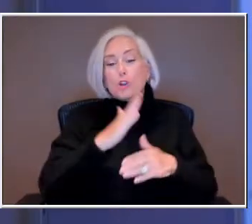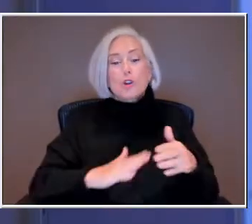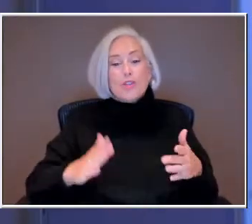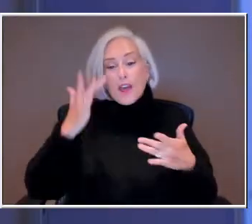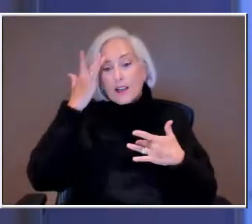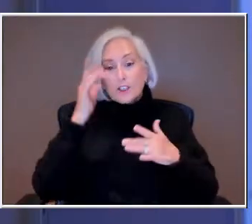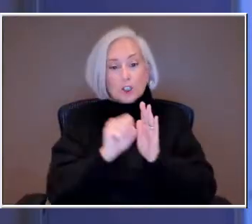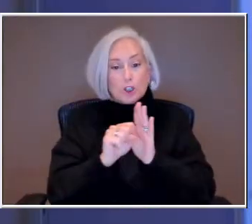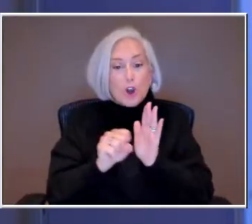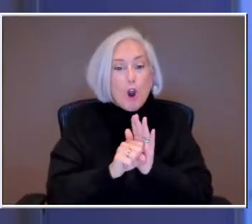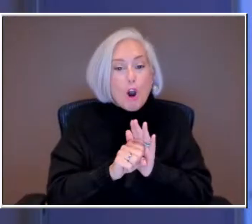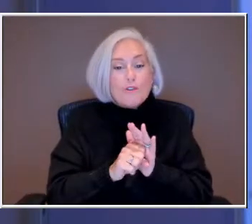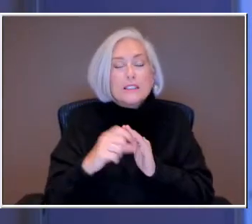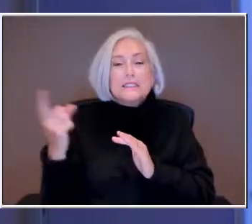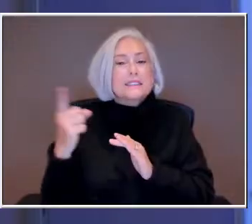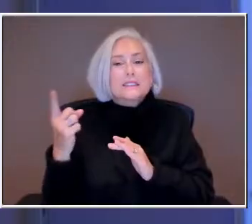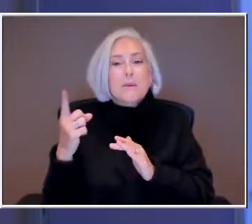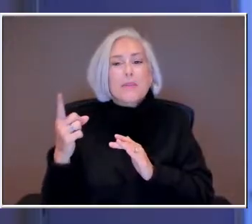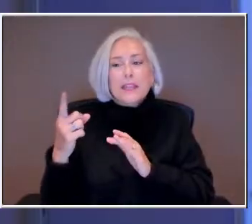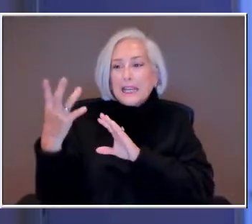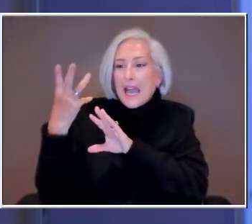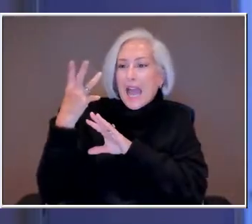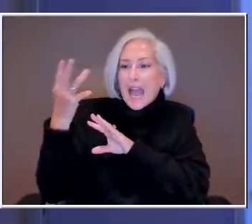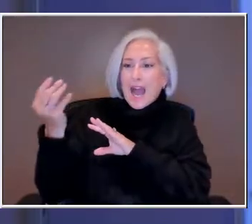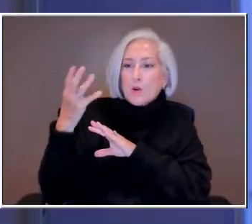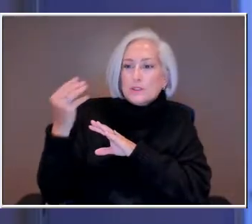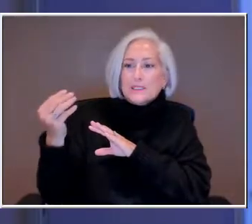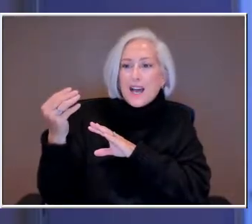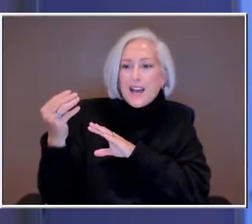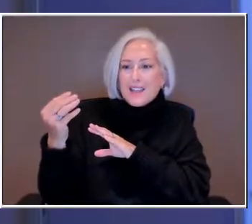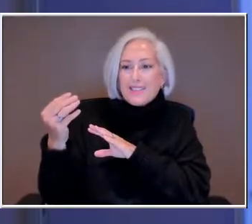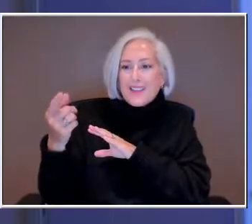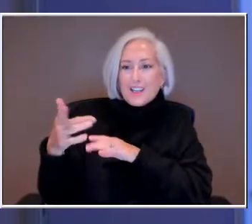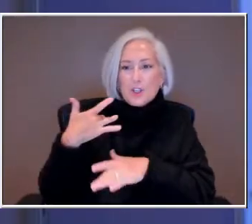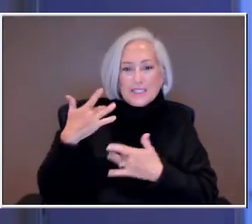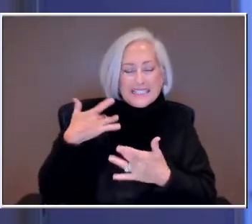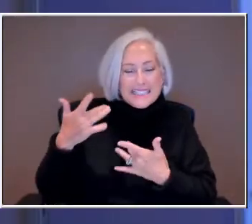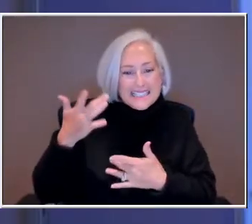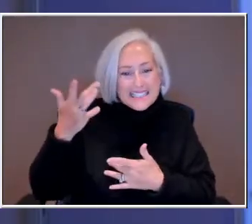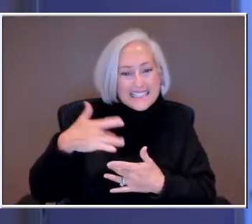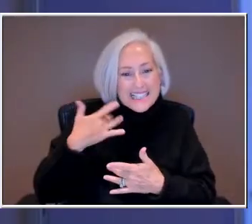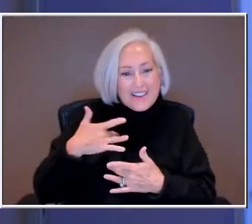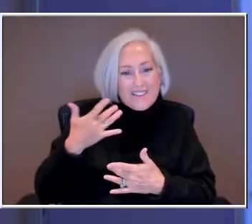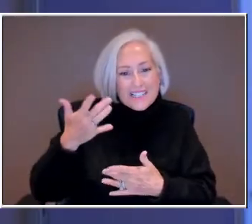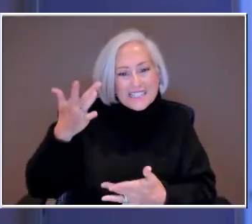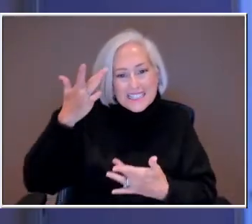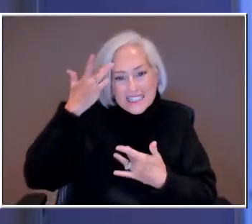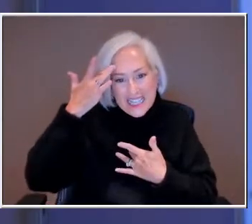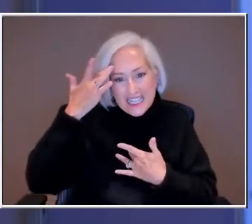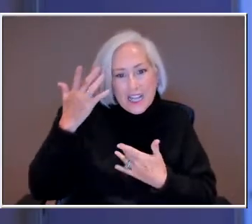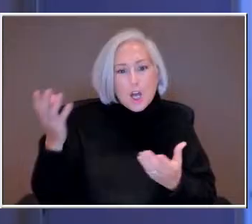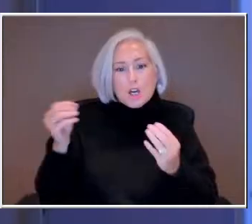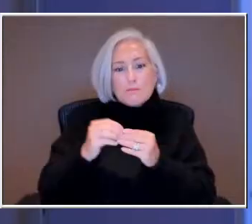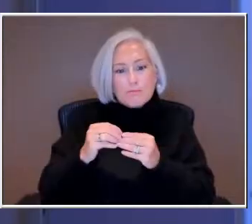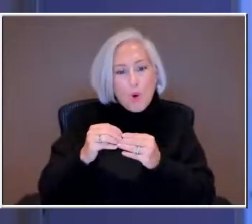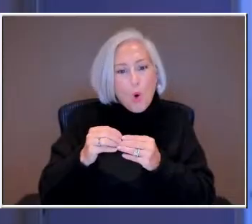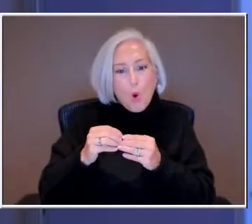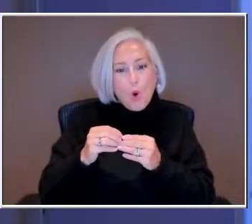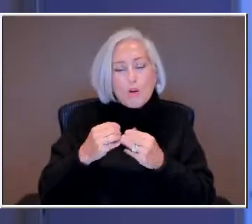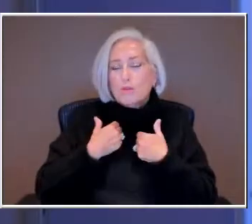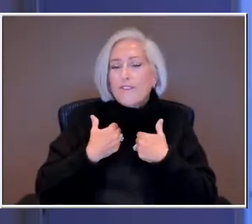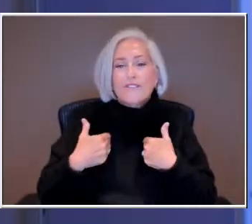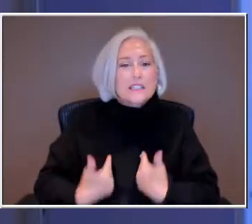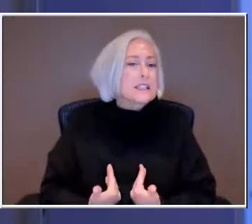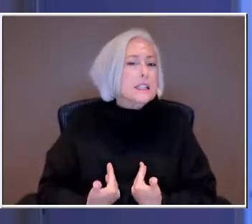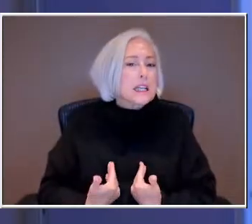outside of someone's baseline that are lasting too long, someone who's more fatigued than they usually are, someone who has, any kind of, neurologic